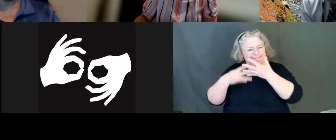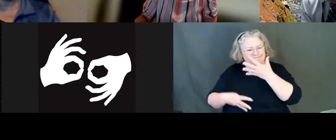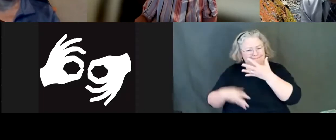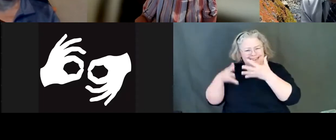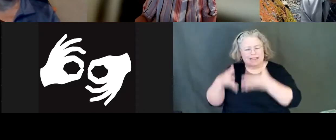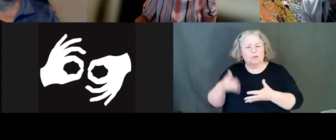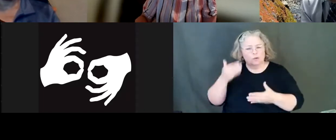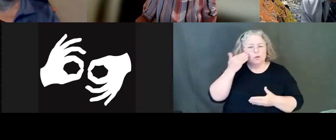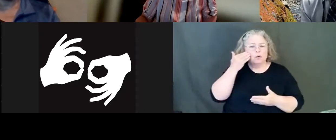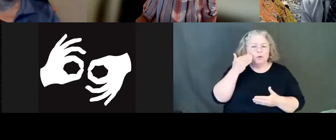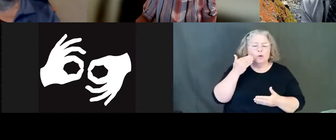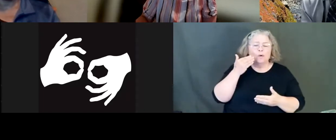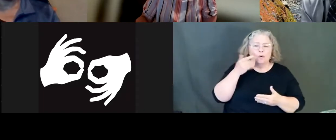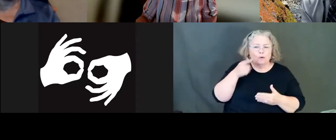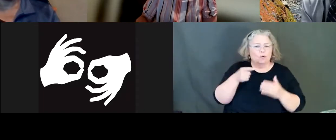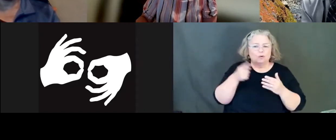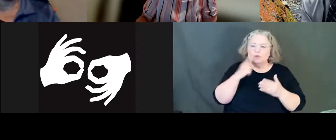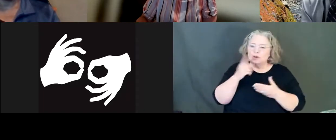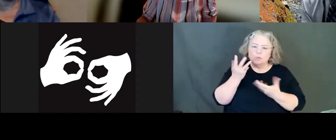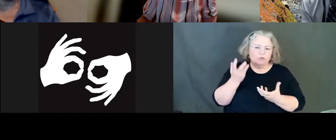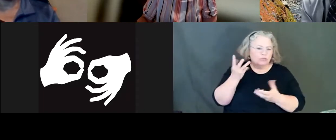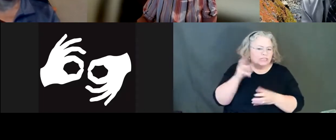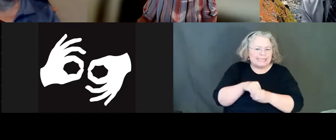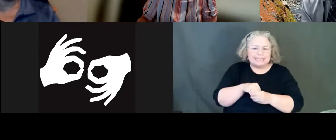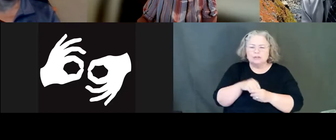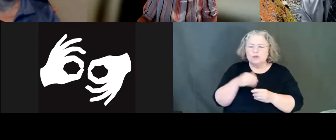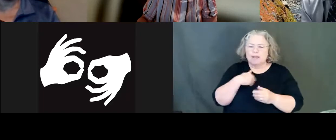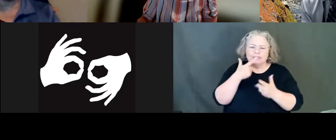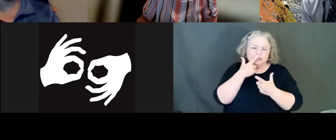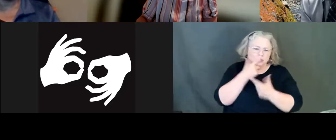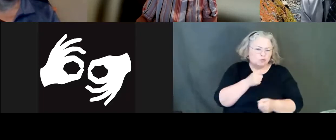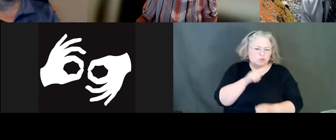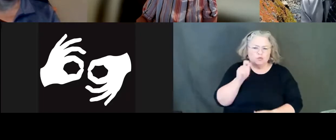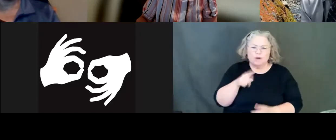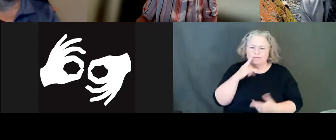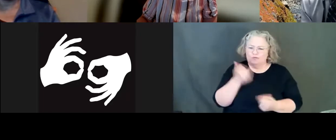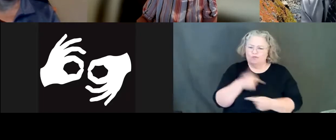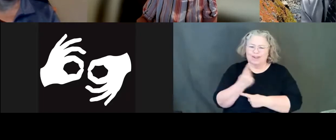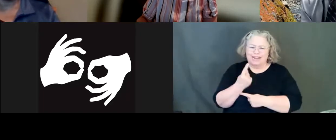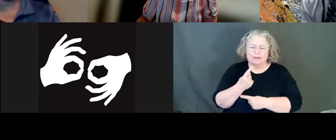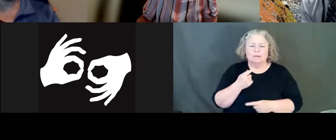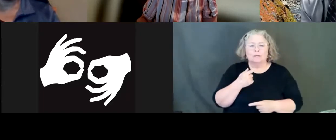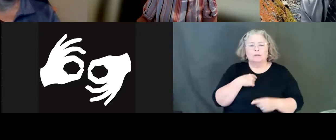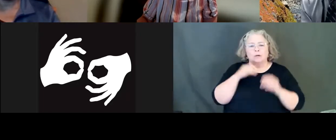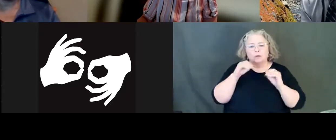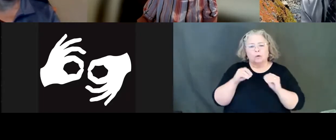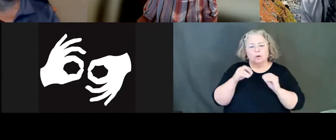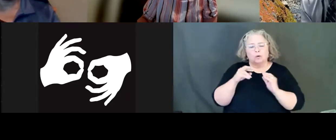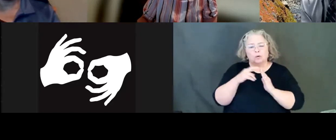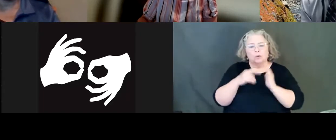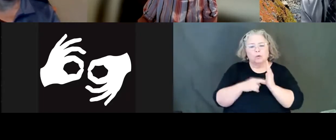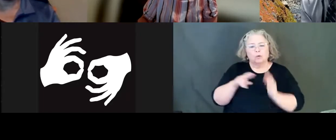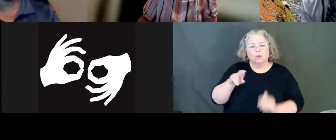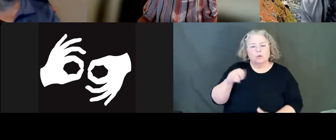that you all have such engaged and interesting questions here today. And I'm also going to put the registration link for the